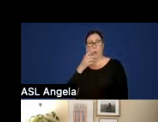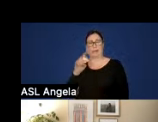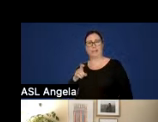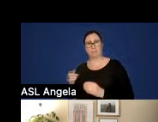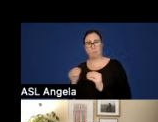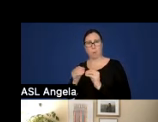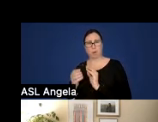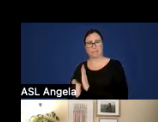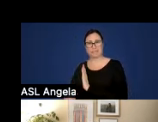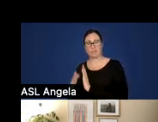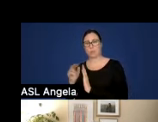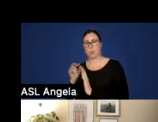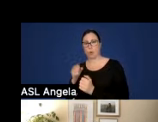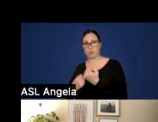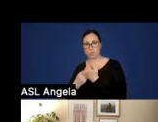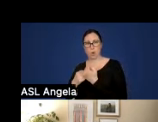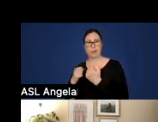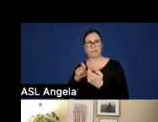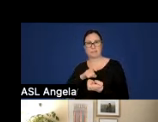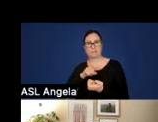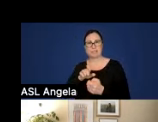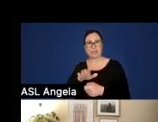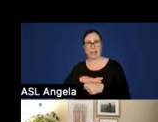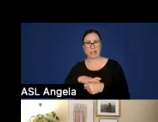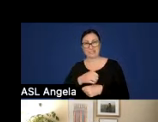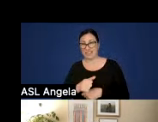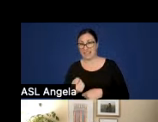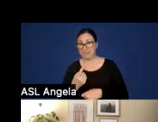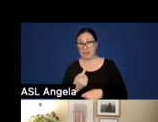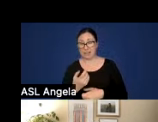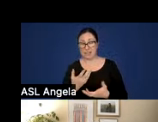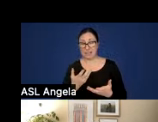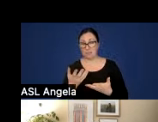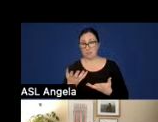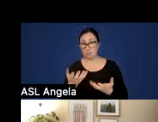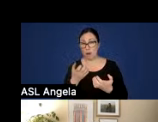more support in that area. Does anybody have anything you'd like to chat about here?